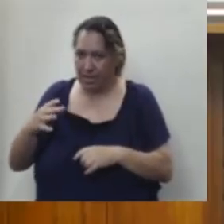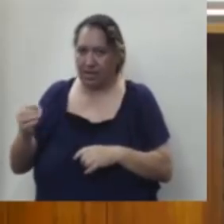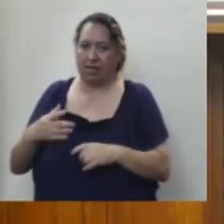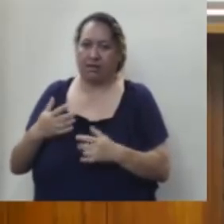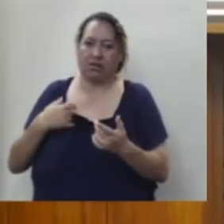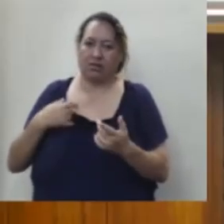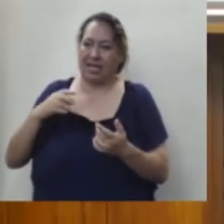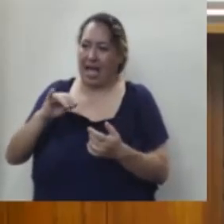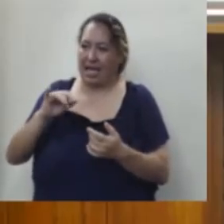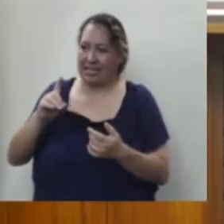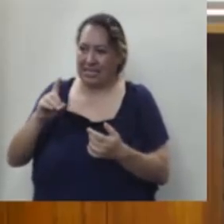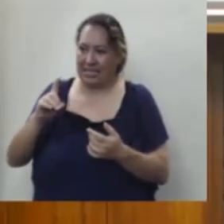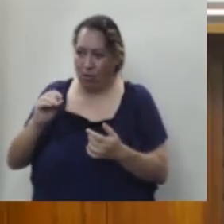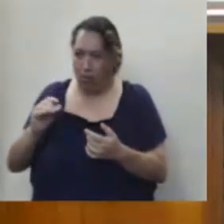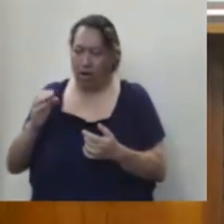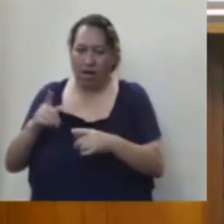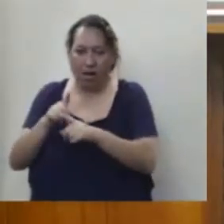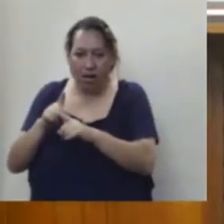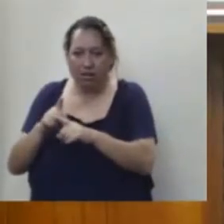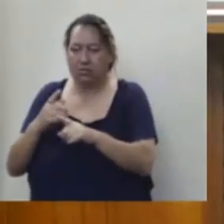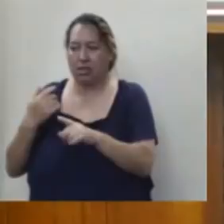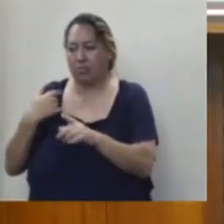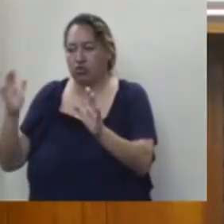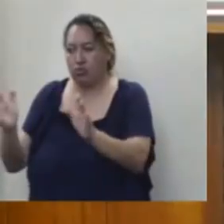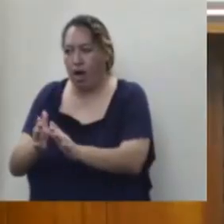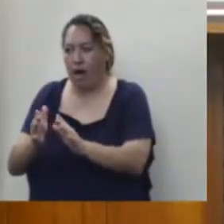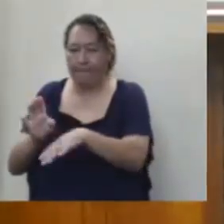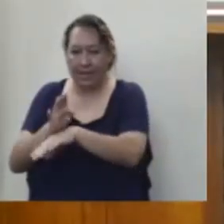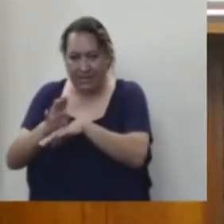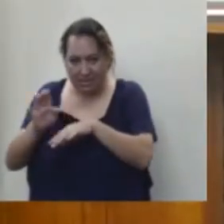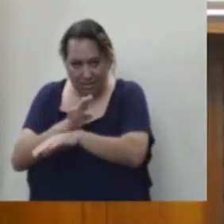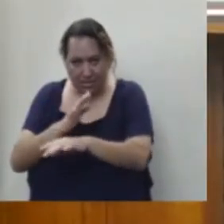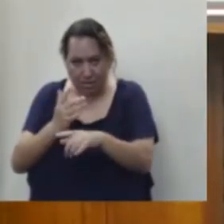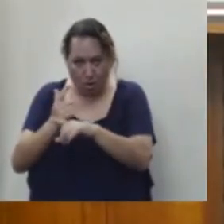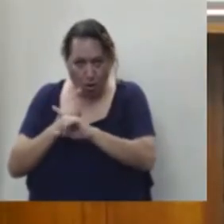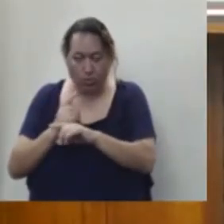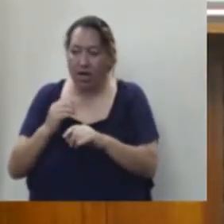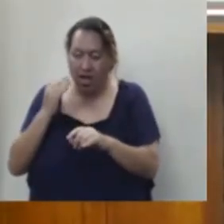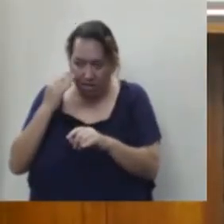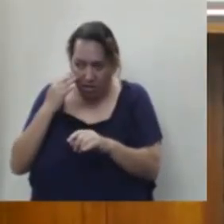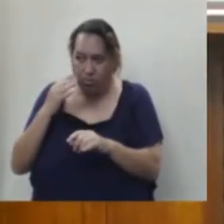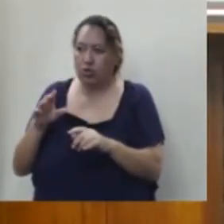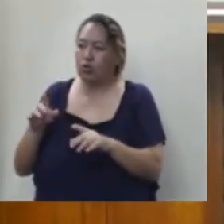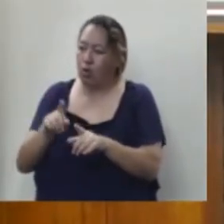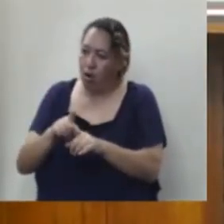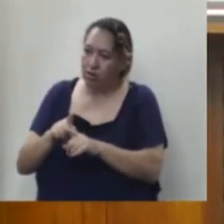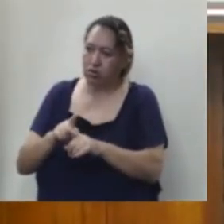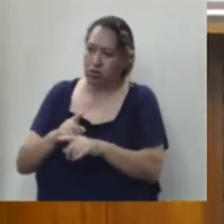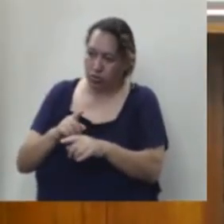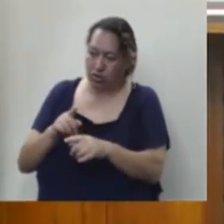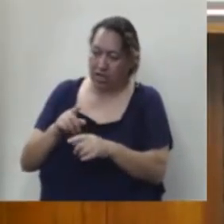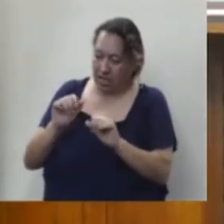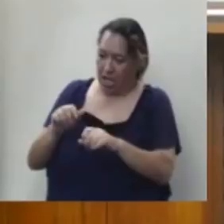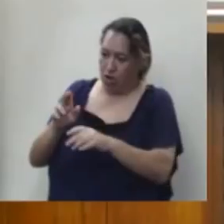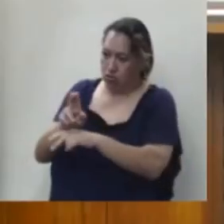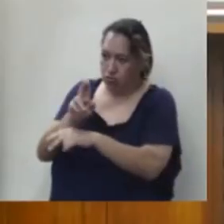small businesses, and I know that they're taking opportunity and advantages of these aids. So it's not that we are not